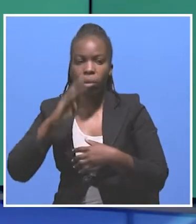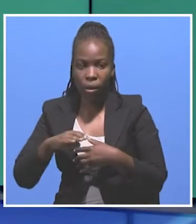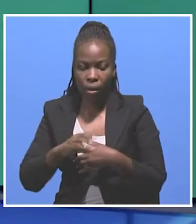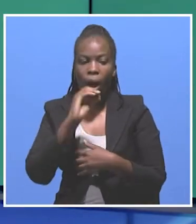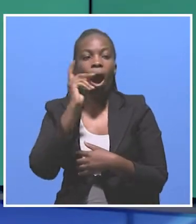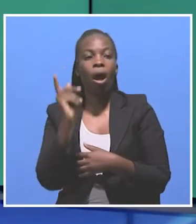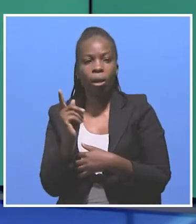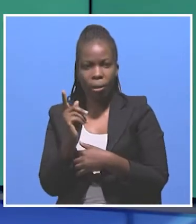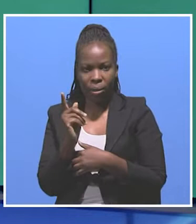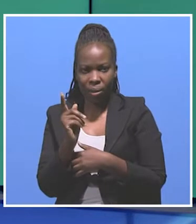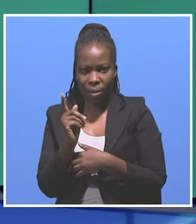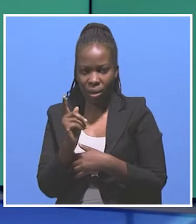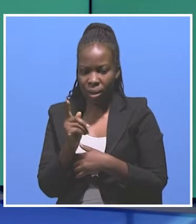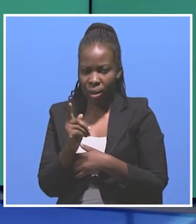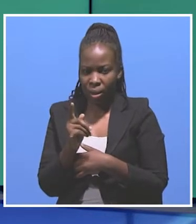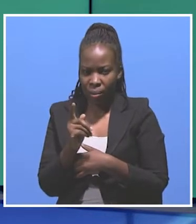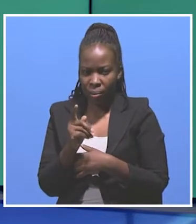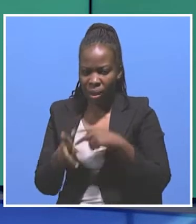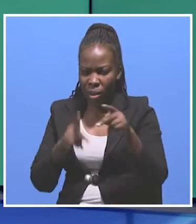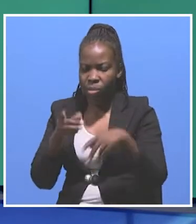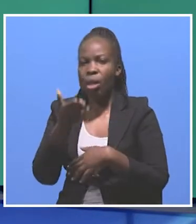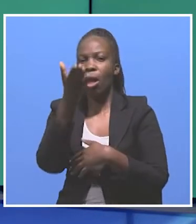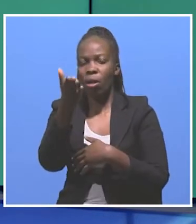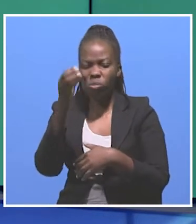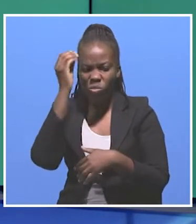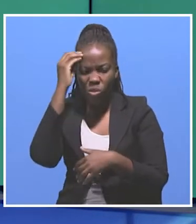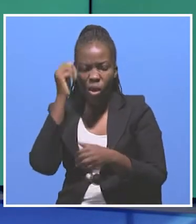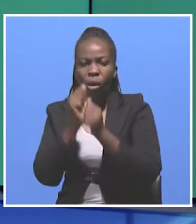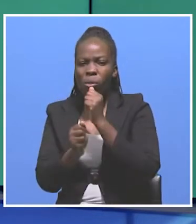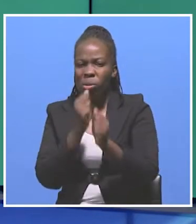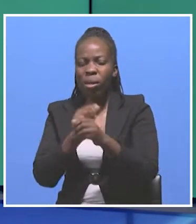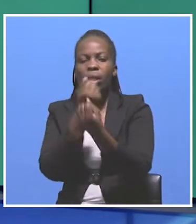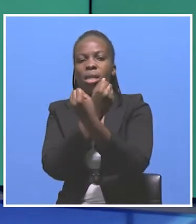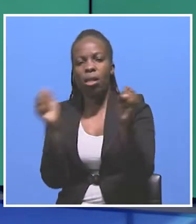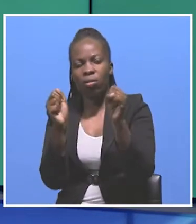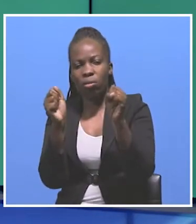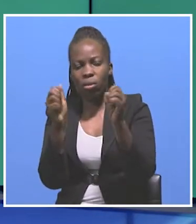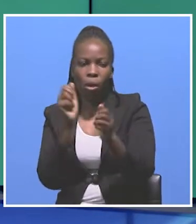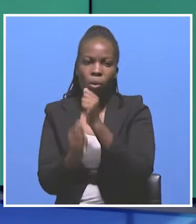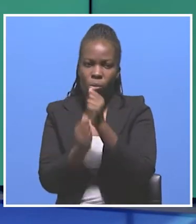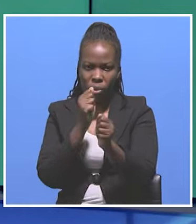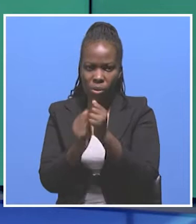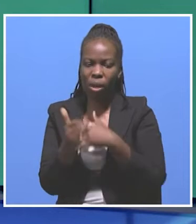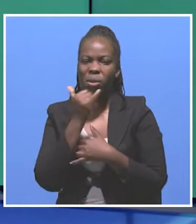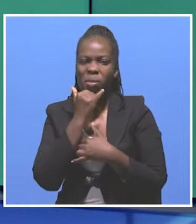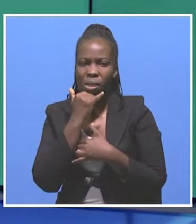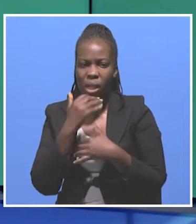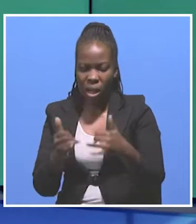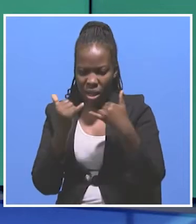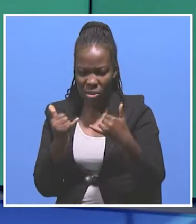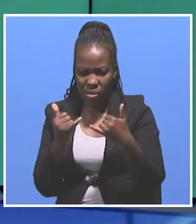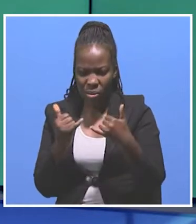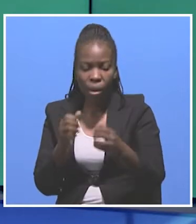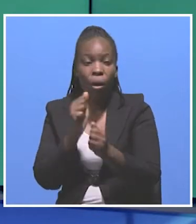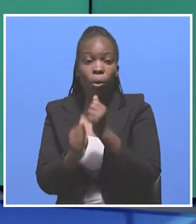our viewers there to know that which one is unsafe and which one is safe, let's get to look at unsafe termination of pregnancy, which tends to